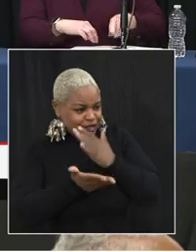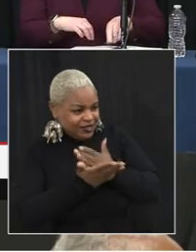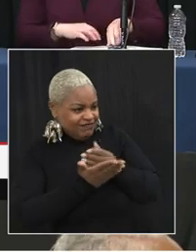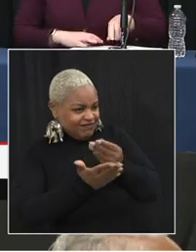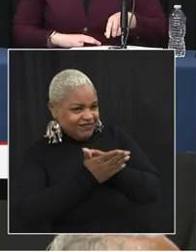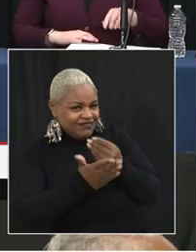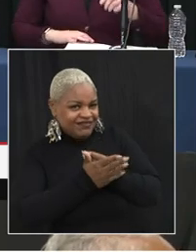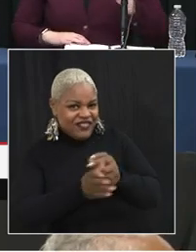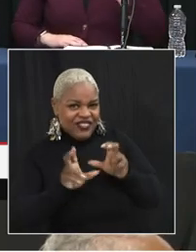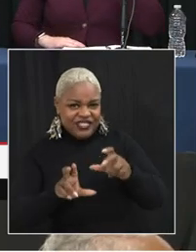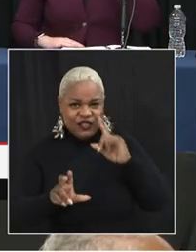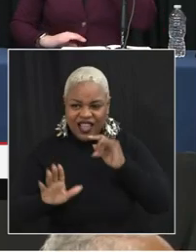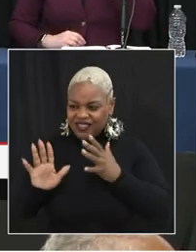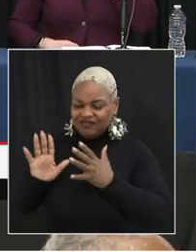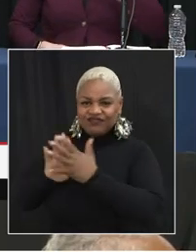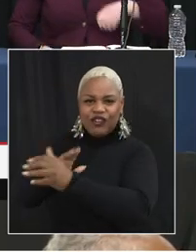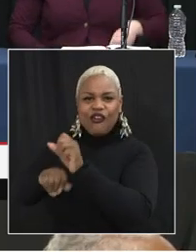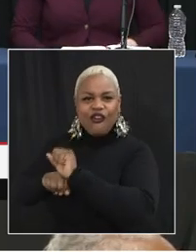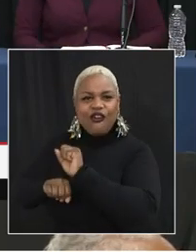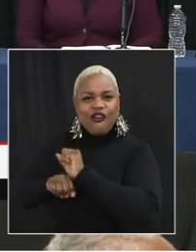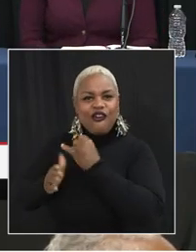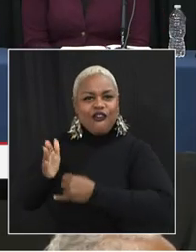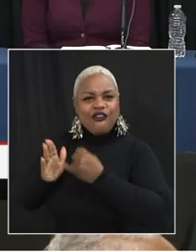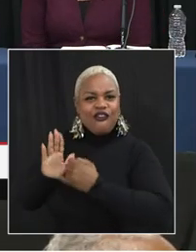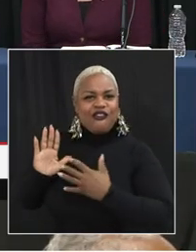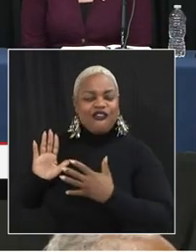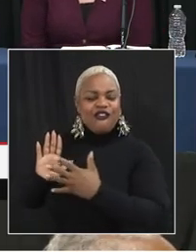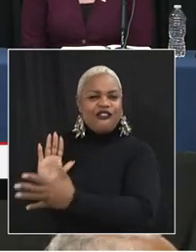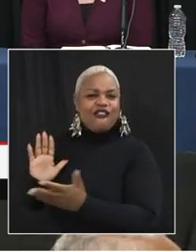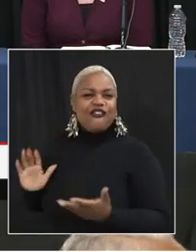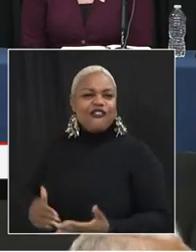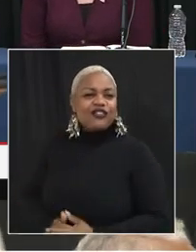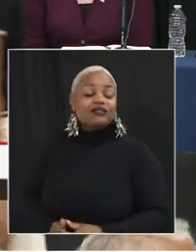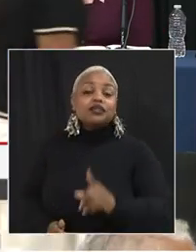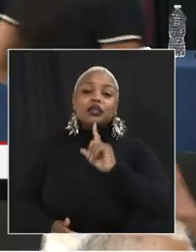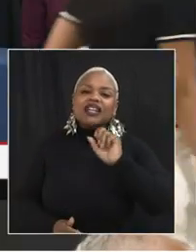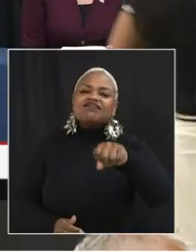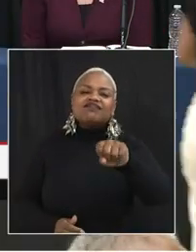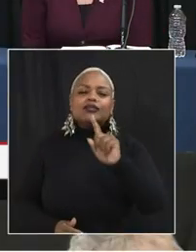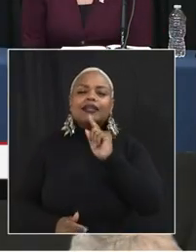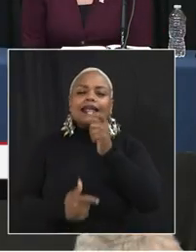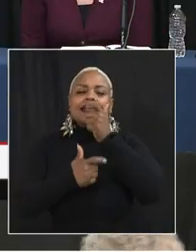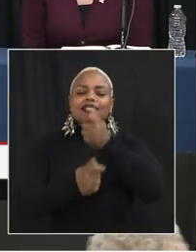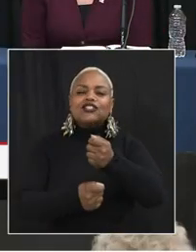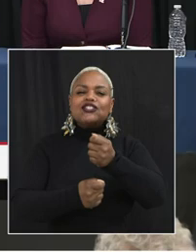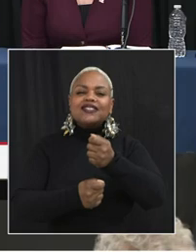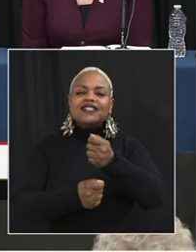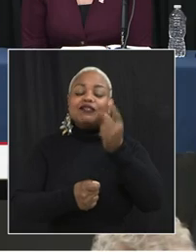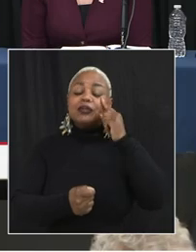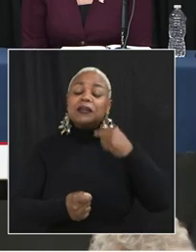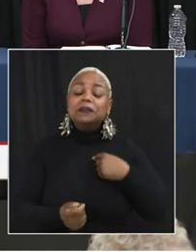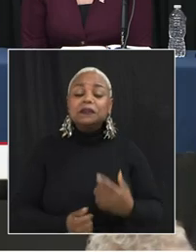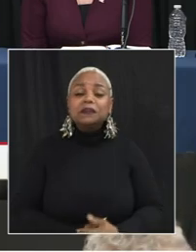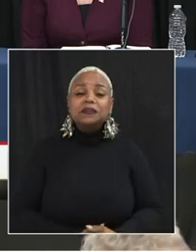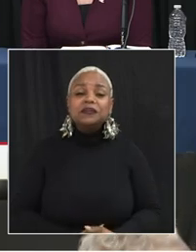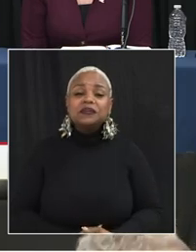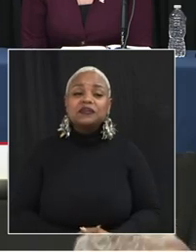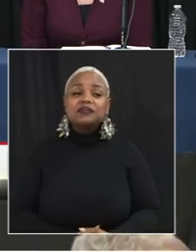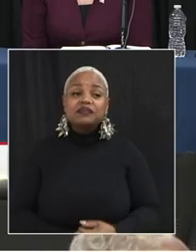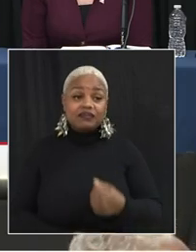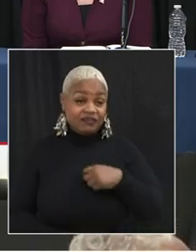I'd like to know if that's an interest, because it's definitely an interest of mine. I'm 78. I've been